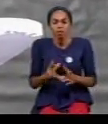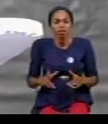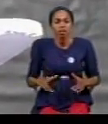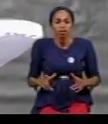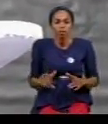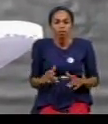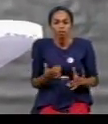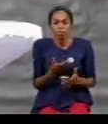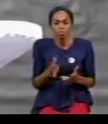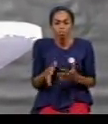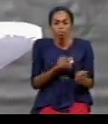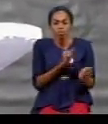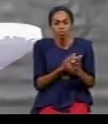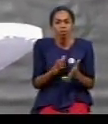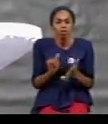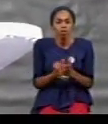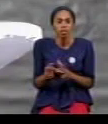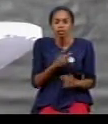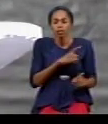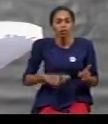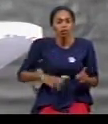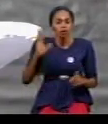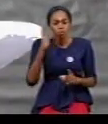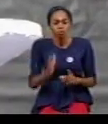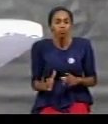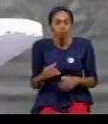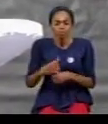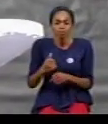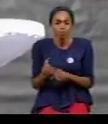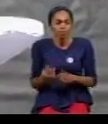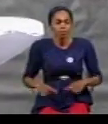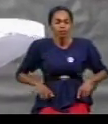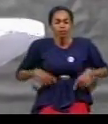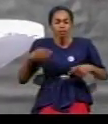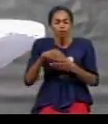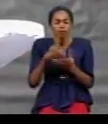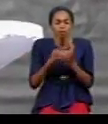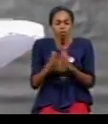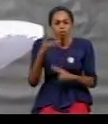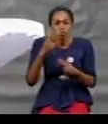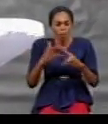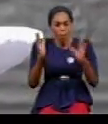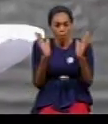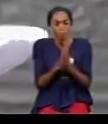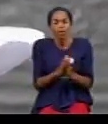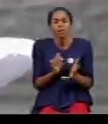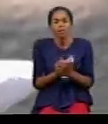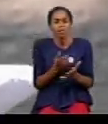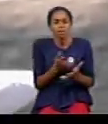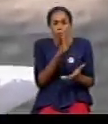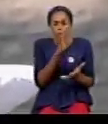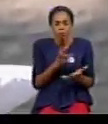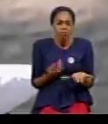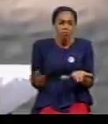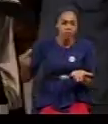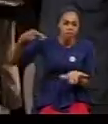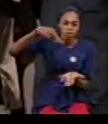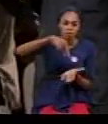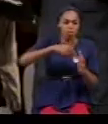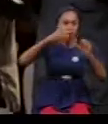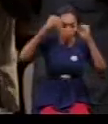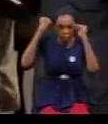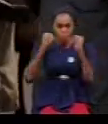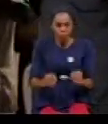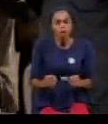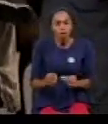again. Call upon the Lord and take it to prayer that there will be resurrection power. There will be resurrection power. There will be hope for the